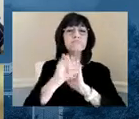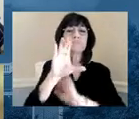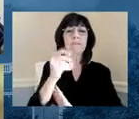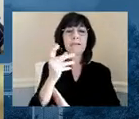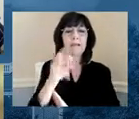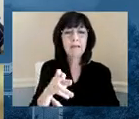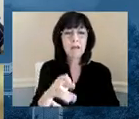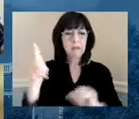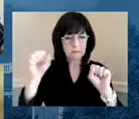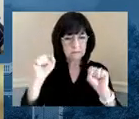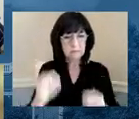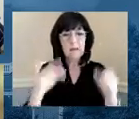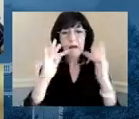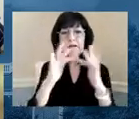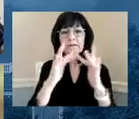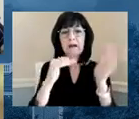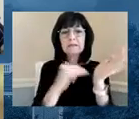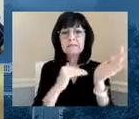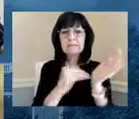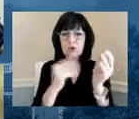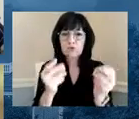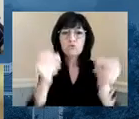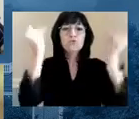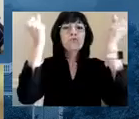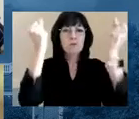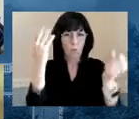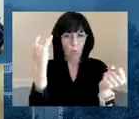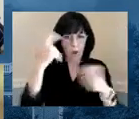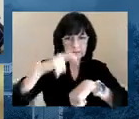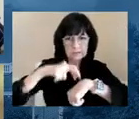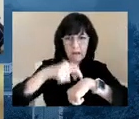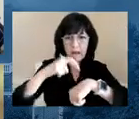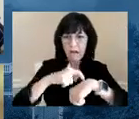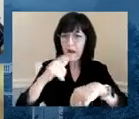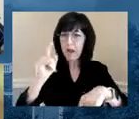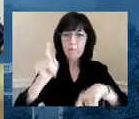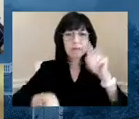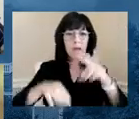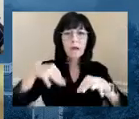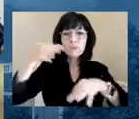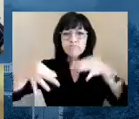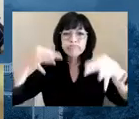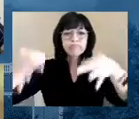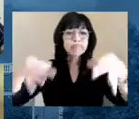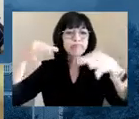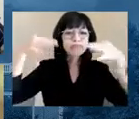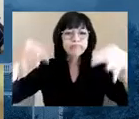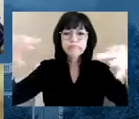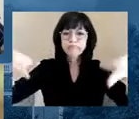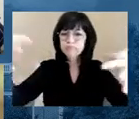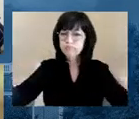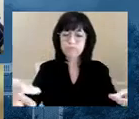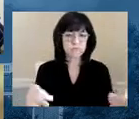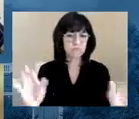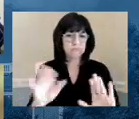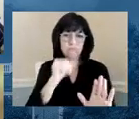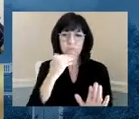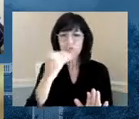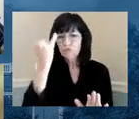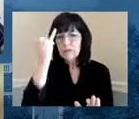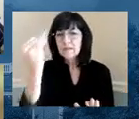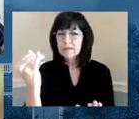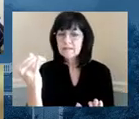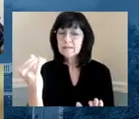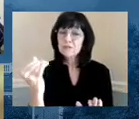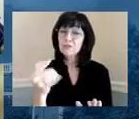potentially life-saving interaction precisely when time is of the essence. And because of the experience and insights that, as you mentioned,